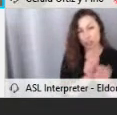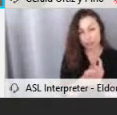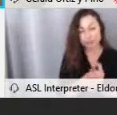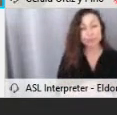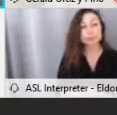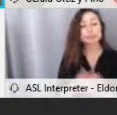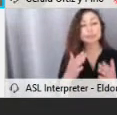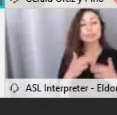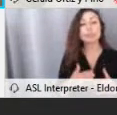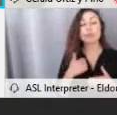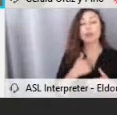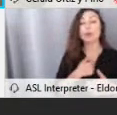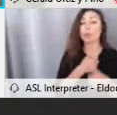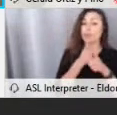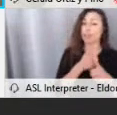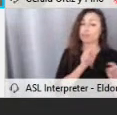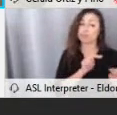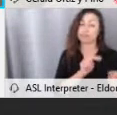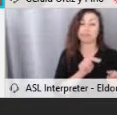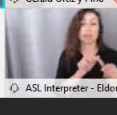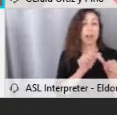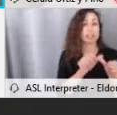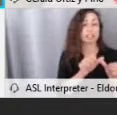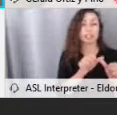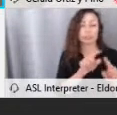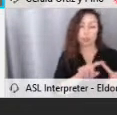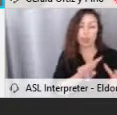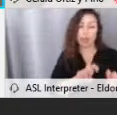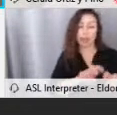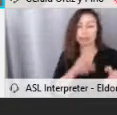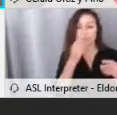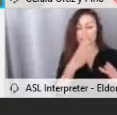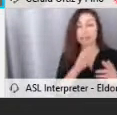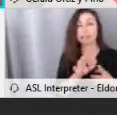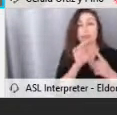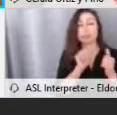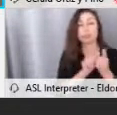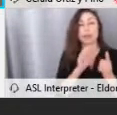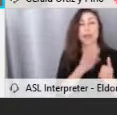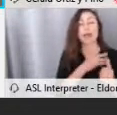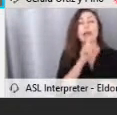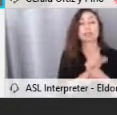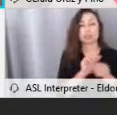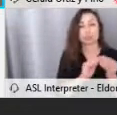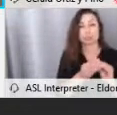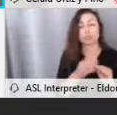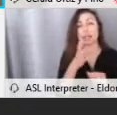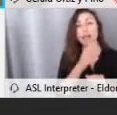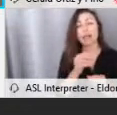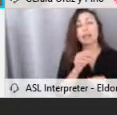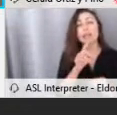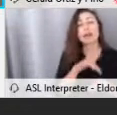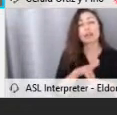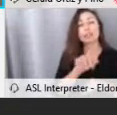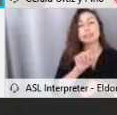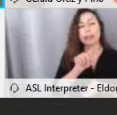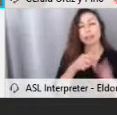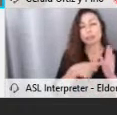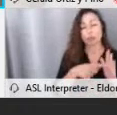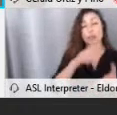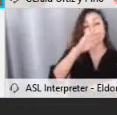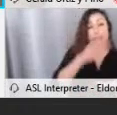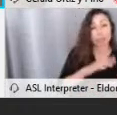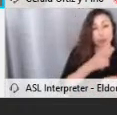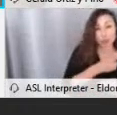That said, we're following this closely, constantly analyzing the data, especially with our actuaries. And early data did show that while there was